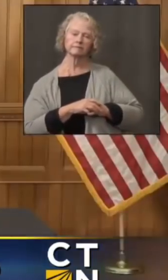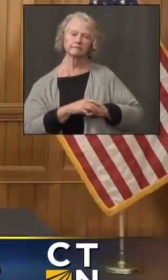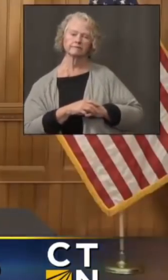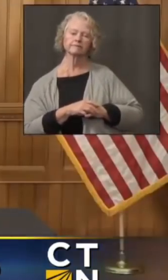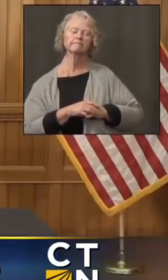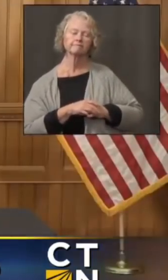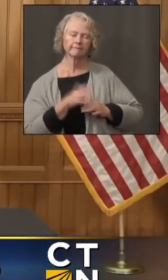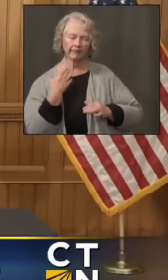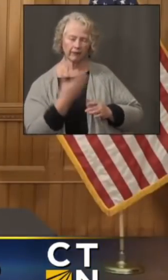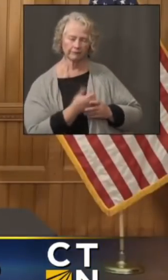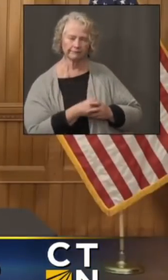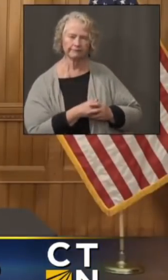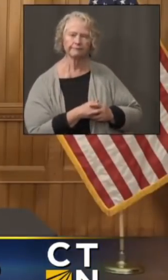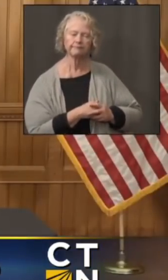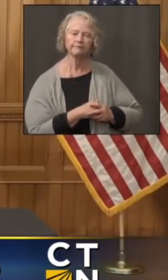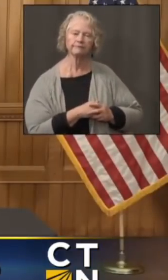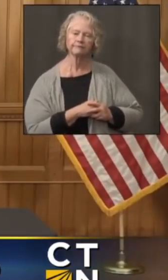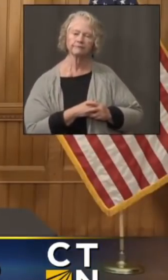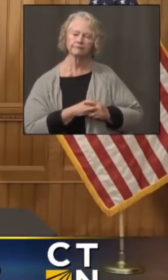Thank you.